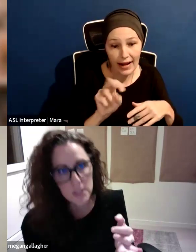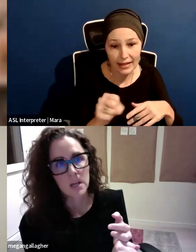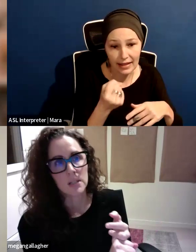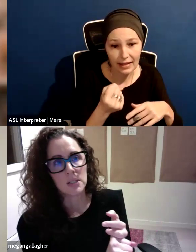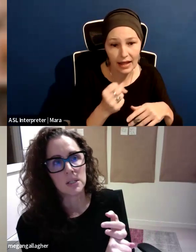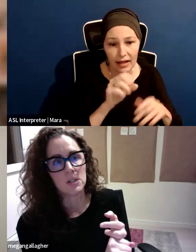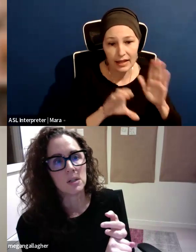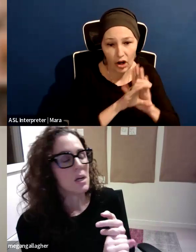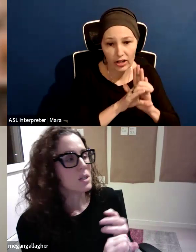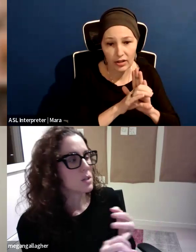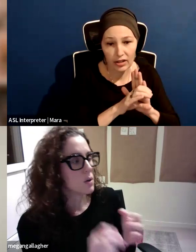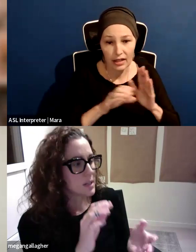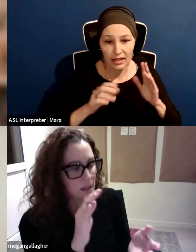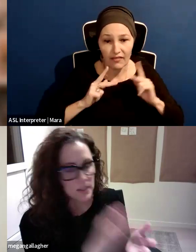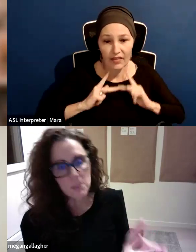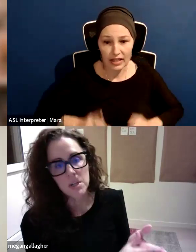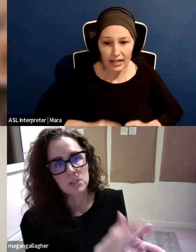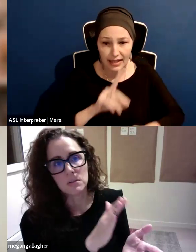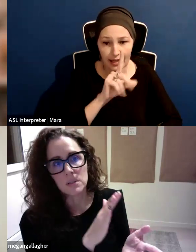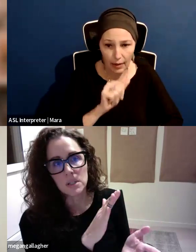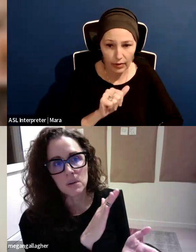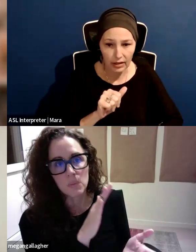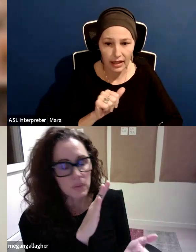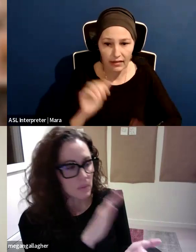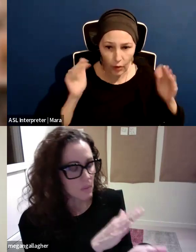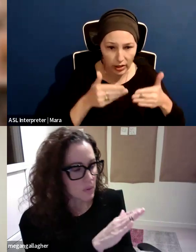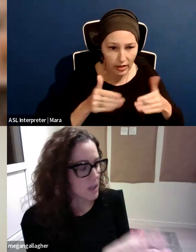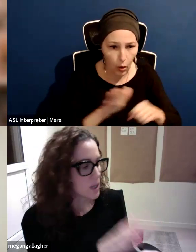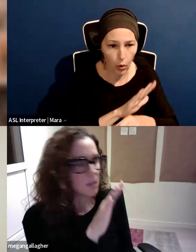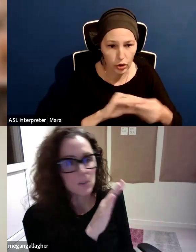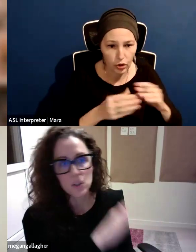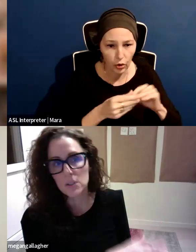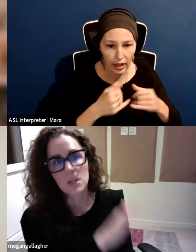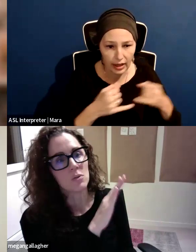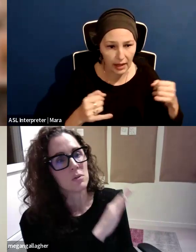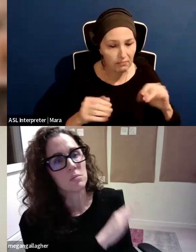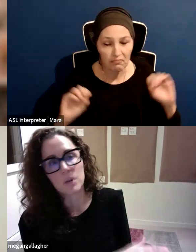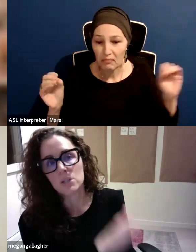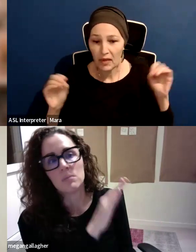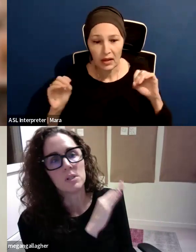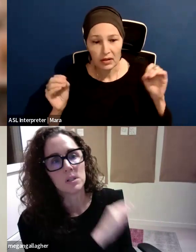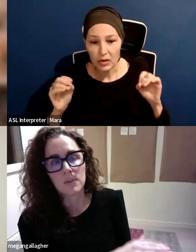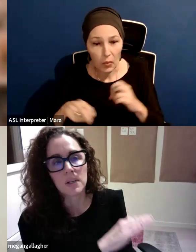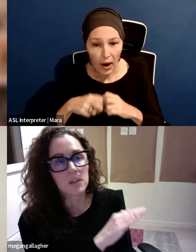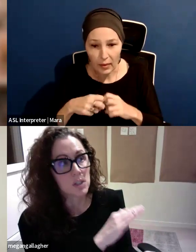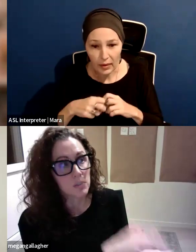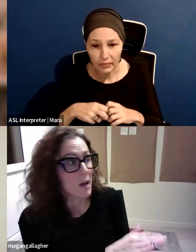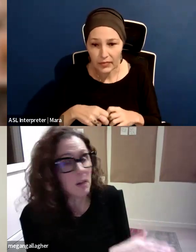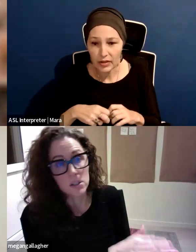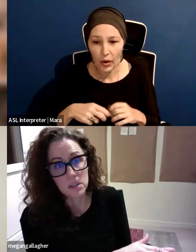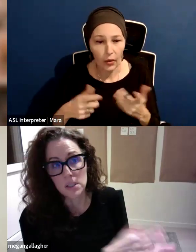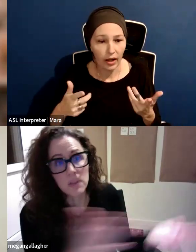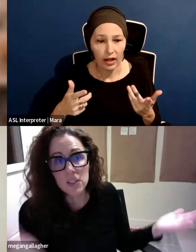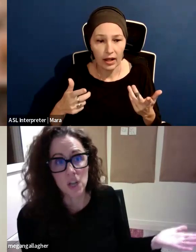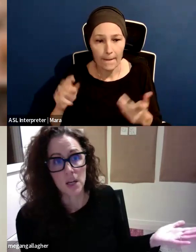there wasn't any hesitation. So as I mentioned, with Minky and the shooting schedule and the production budget and everything, to my